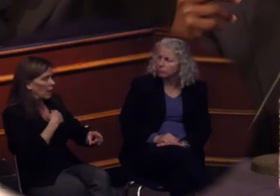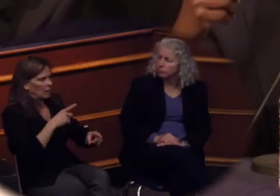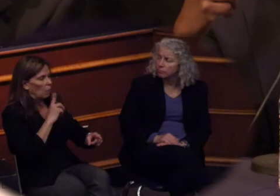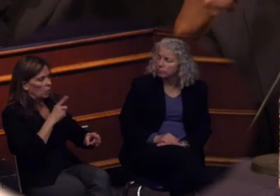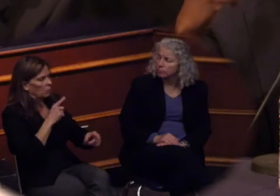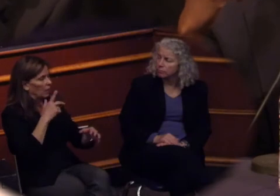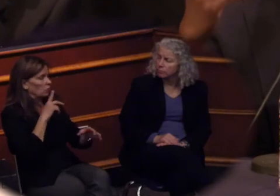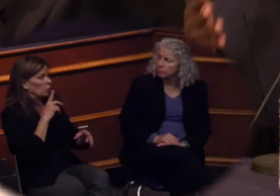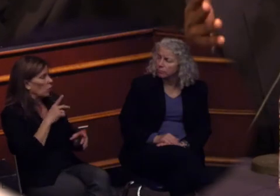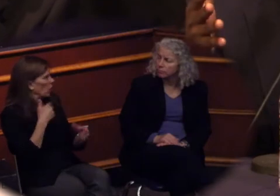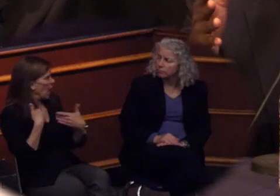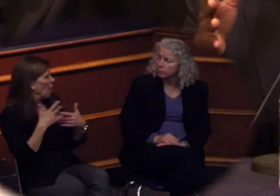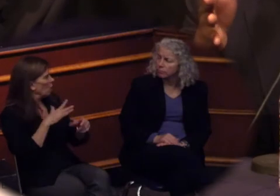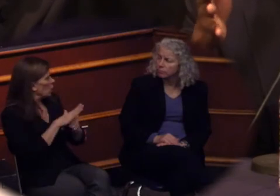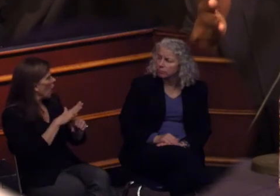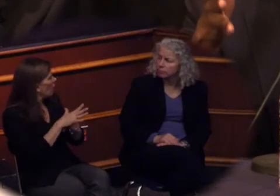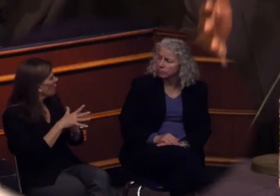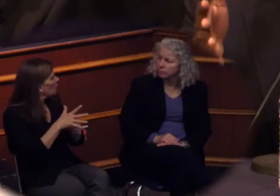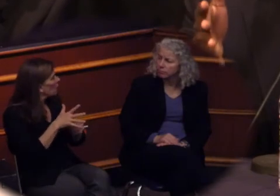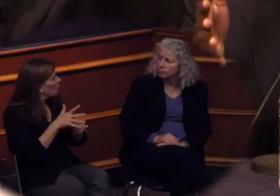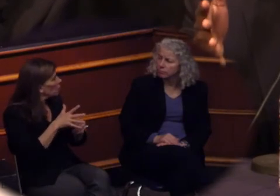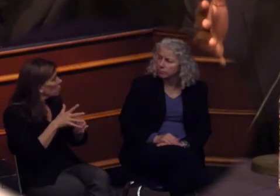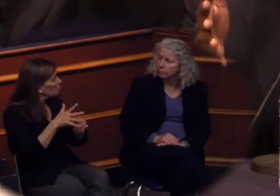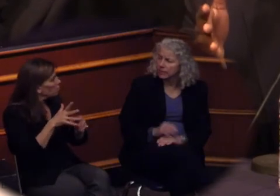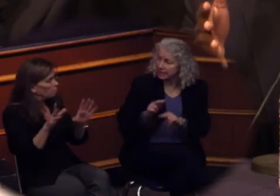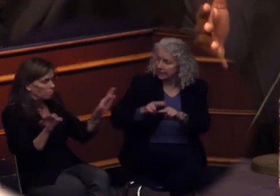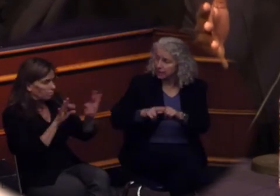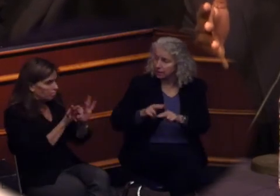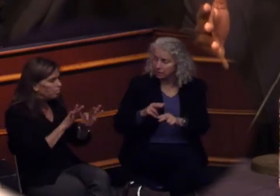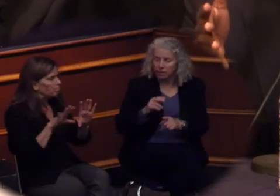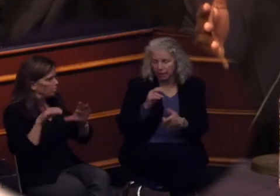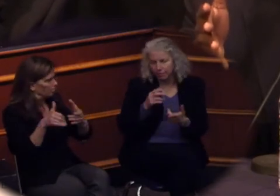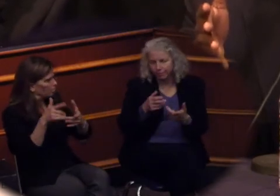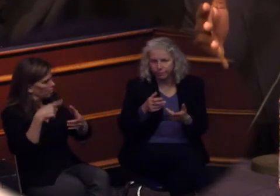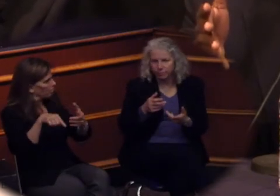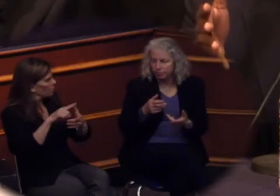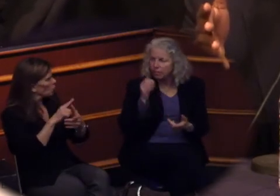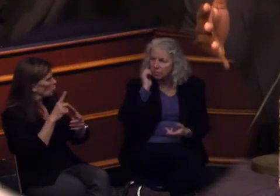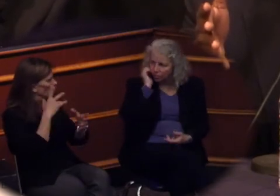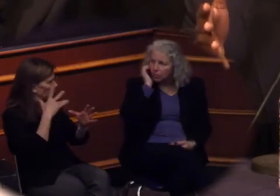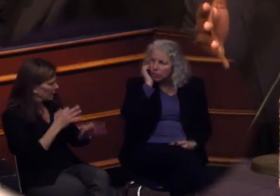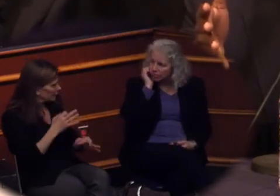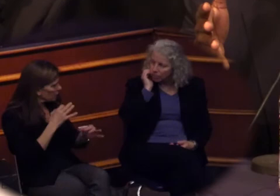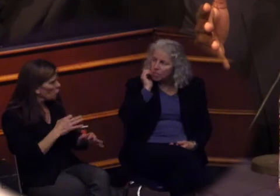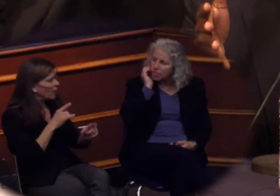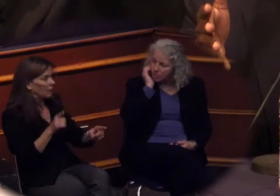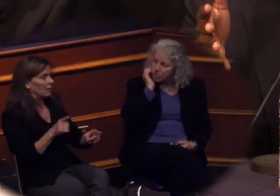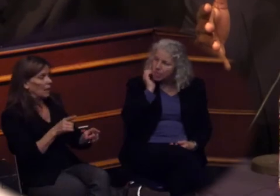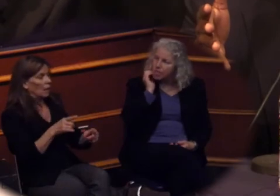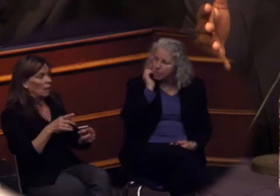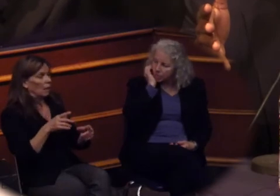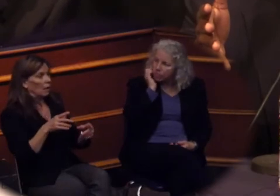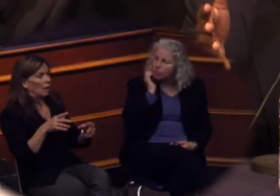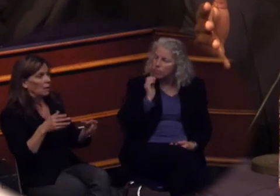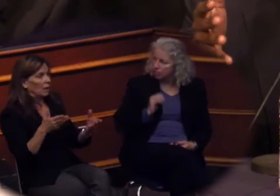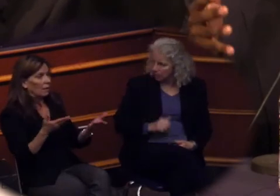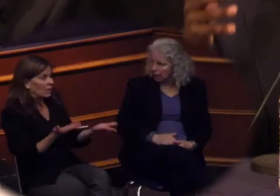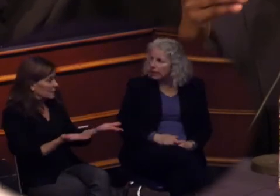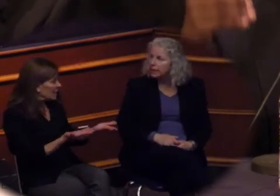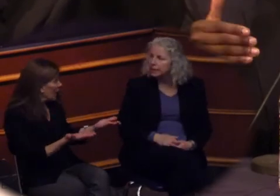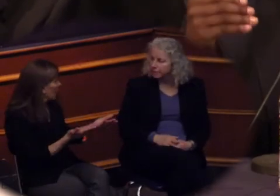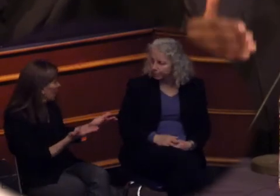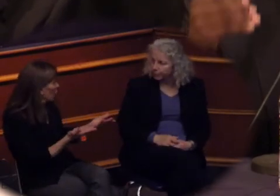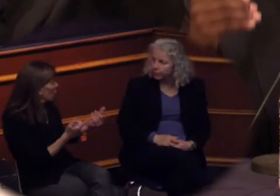them. We have to provide the option publicly if that option does not exist here in the commonwealth.